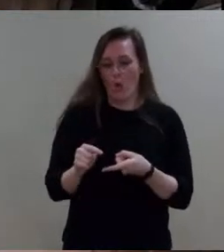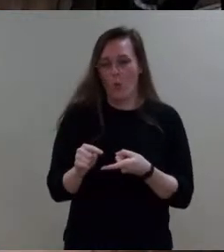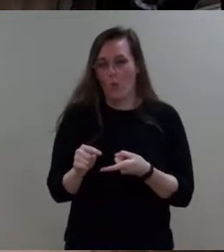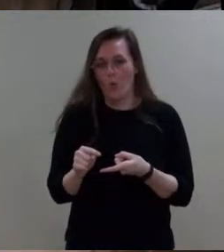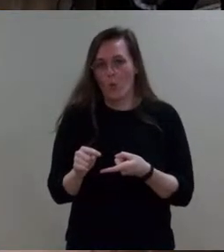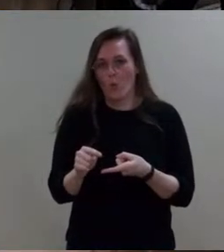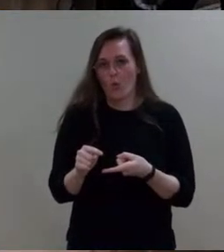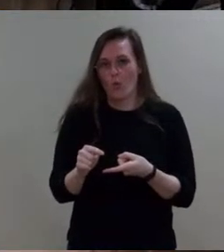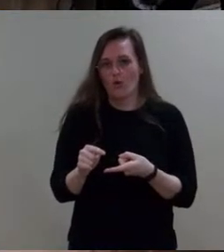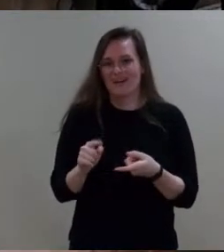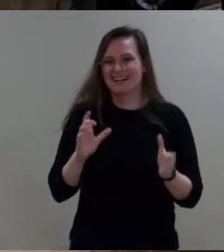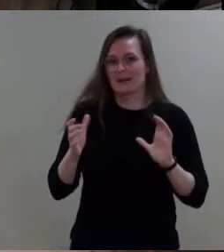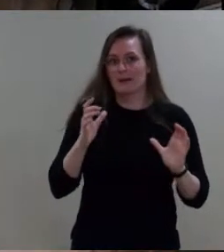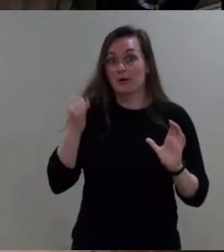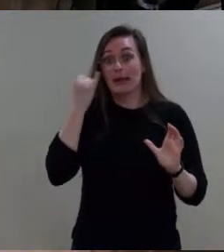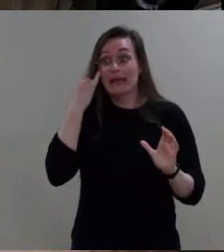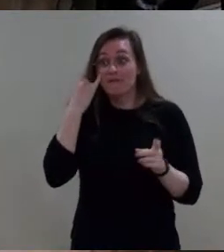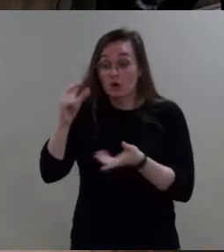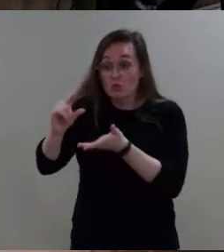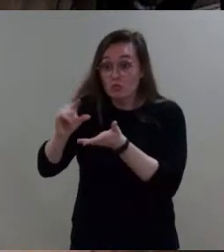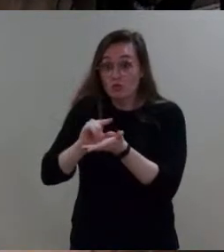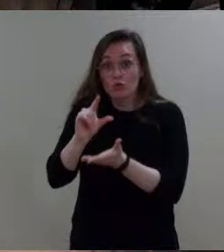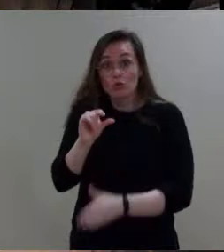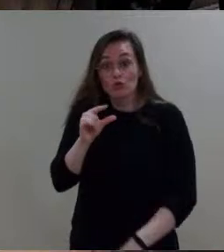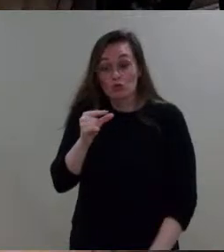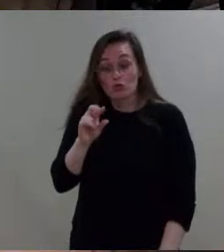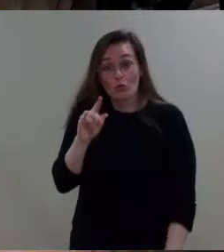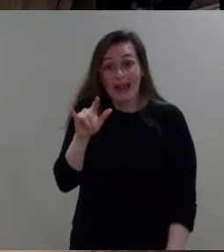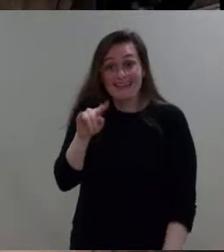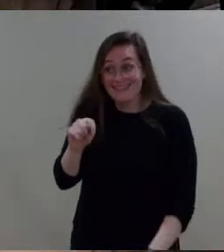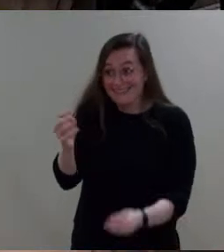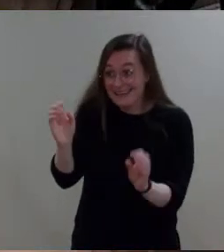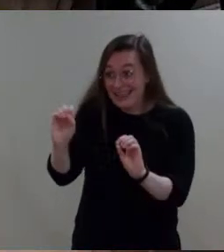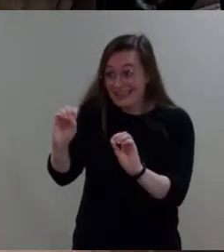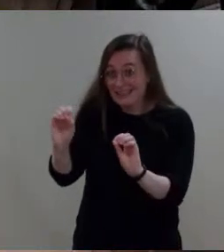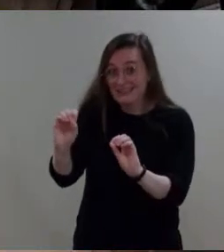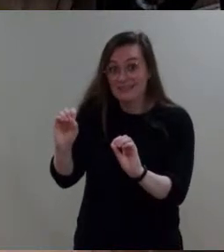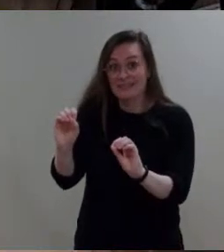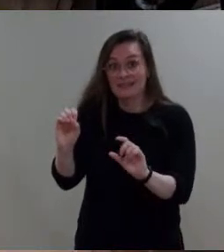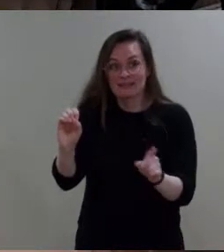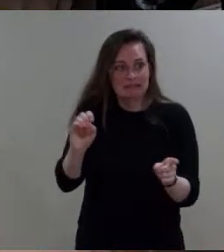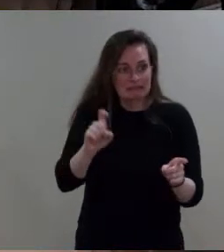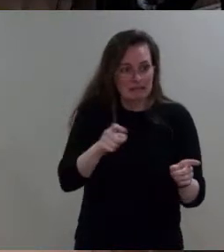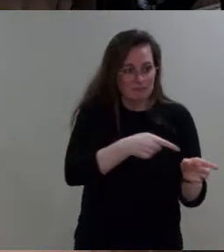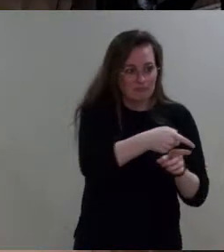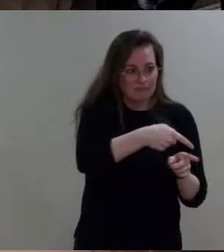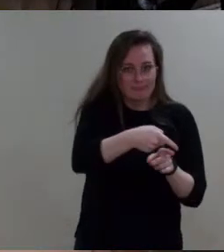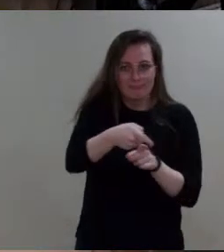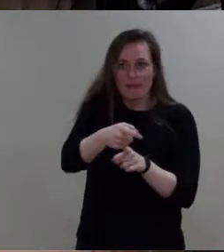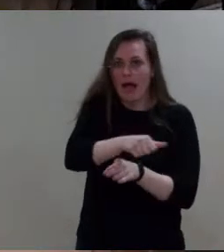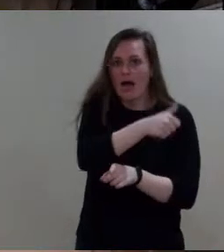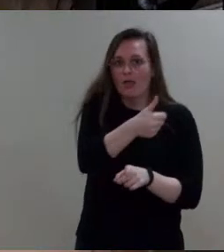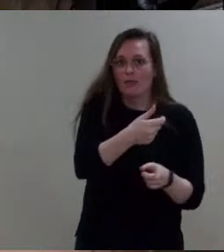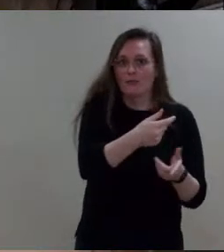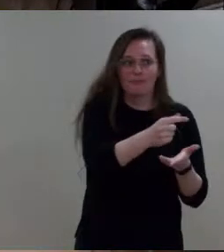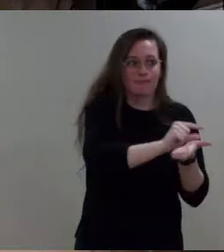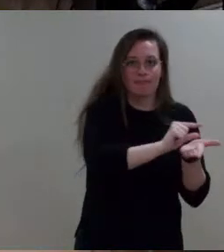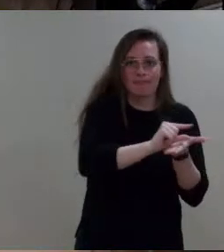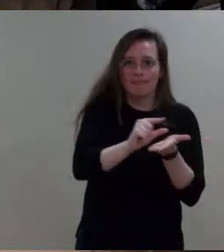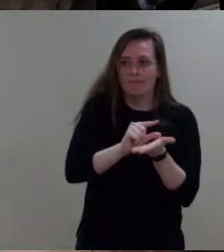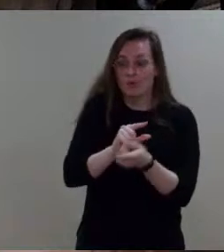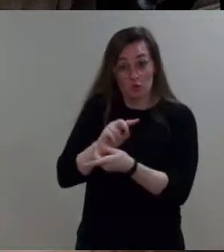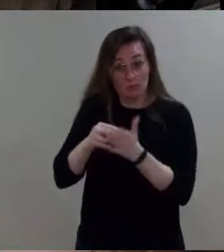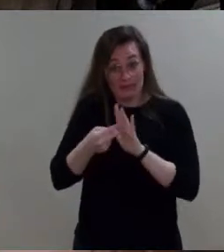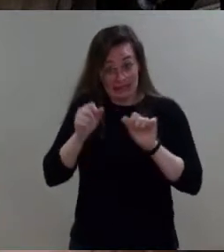receive those grants and had no other source of financing. okay. So those could change. They could. Yeah, okay, thank Yes. you. Yeah. So